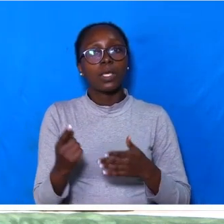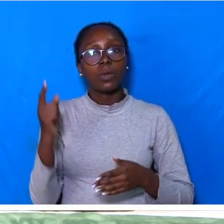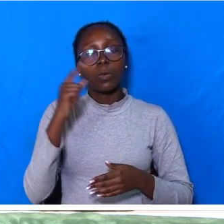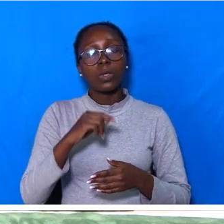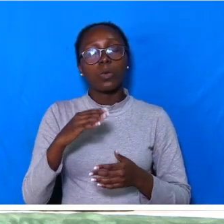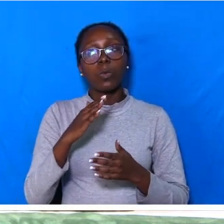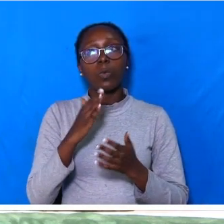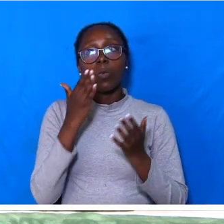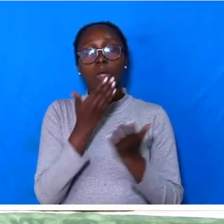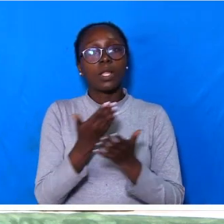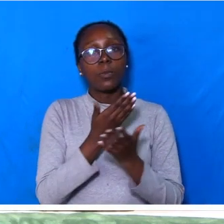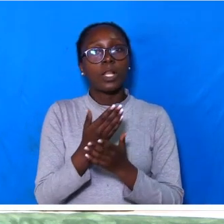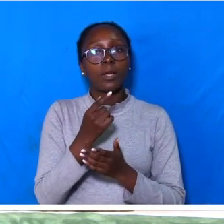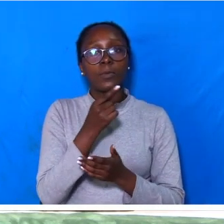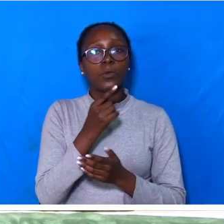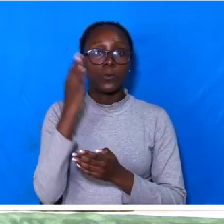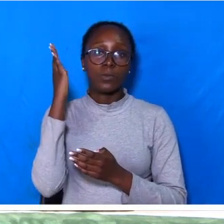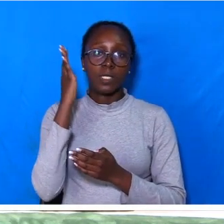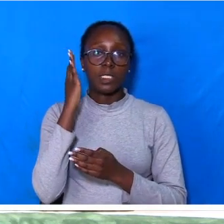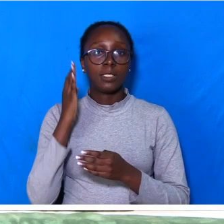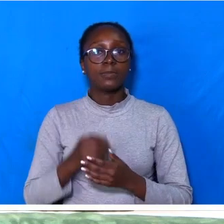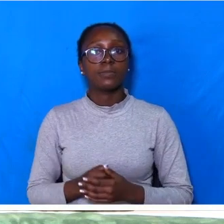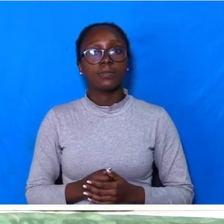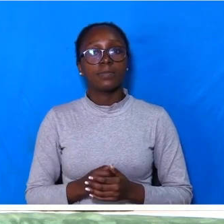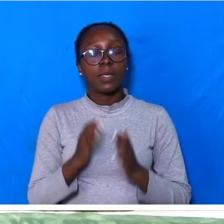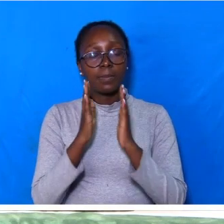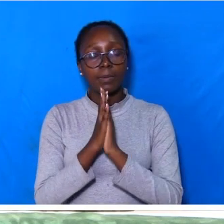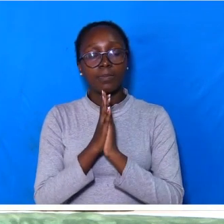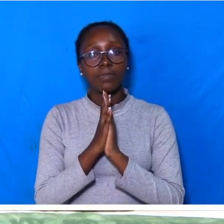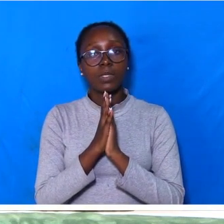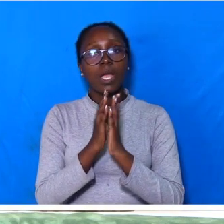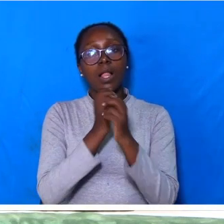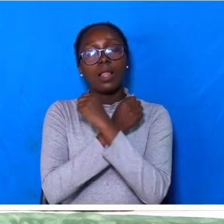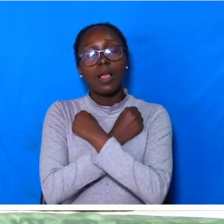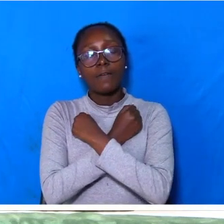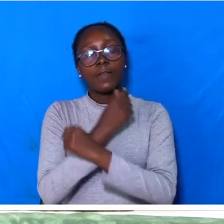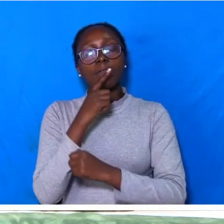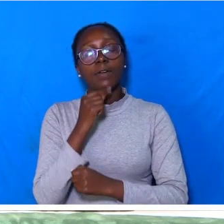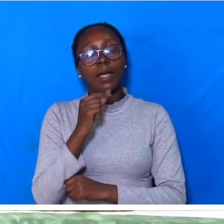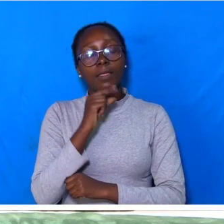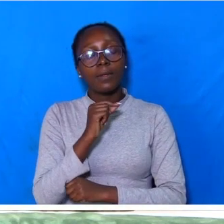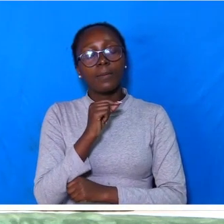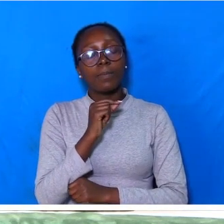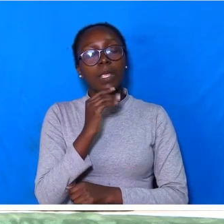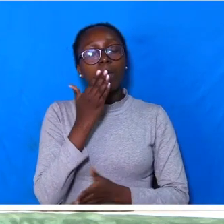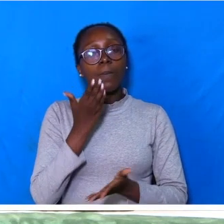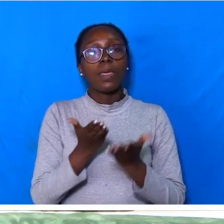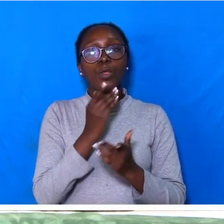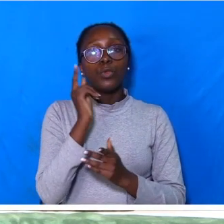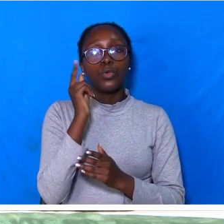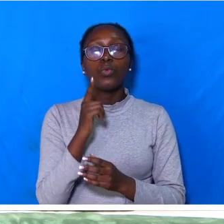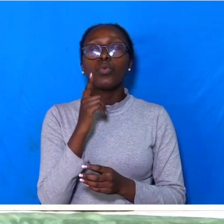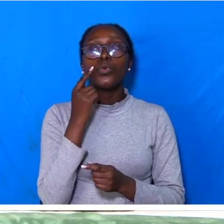this week. May we pray as we begin. Loving Father, in your Son Jesus Christ, may you speak to